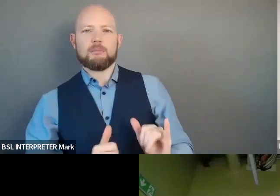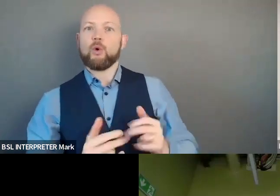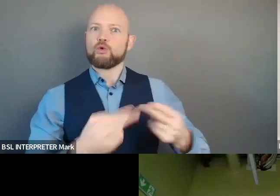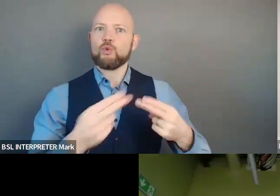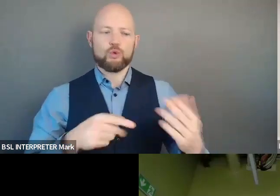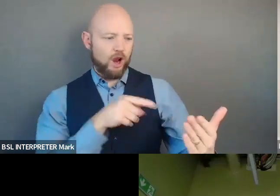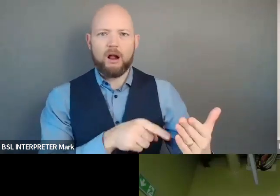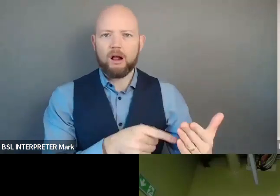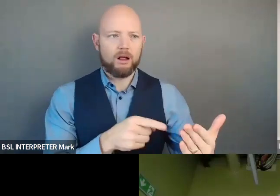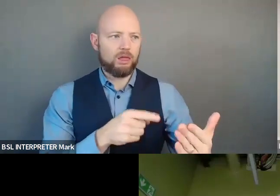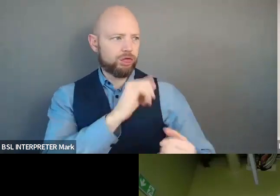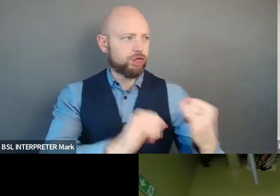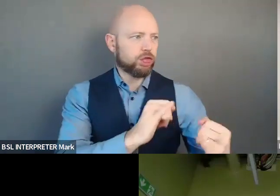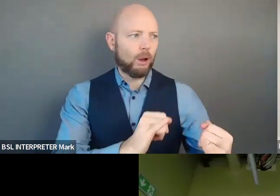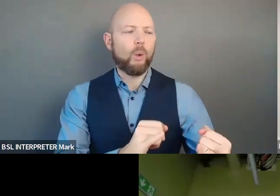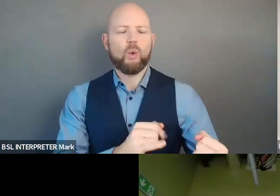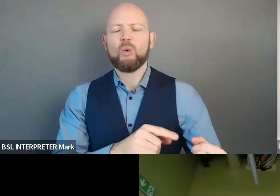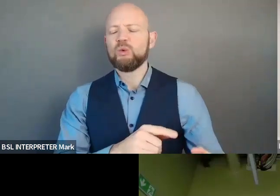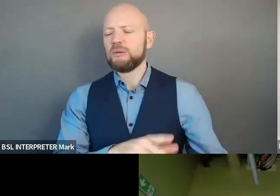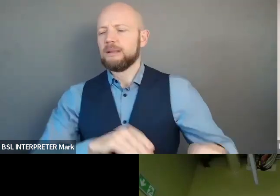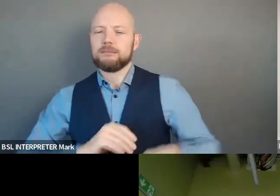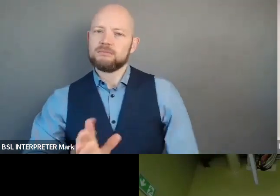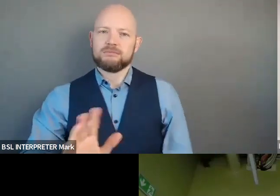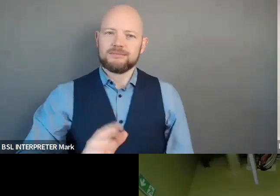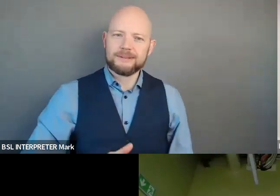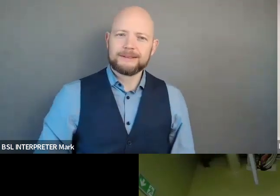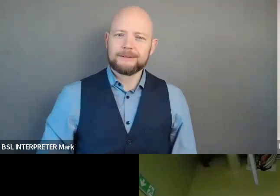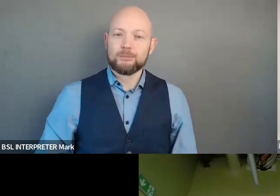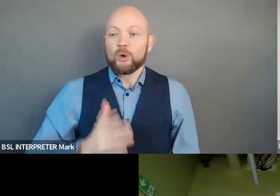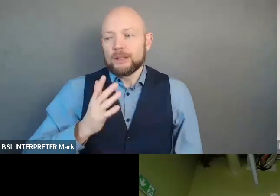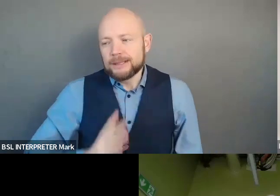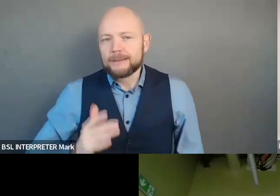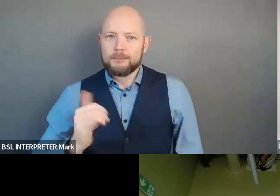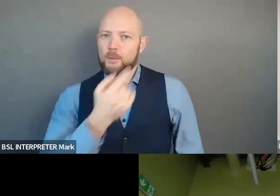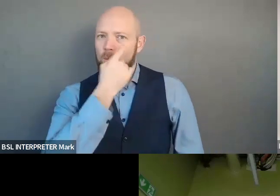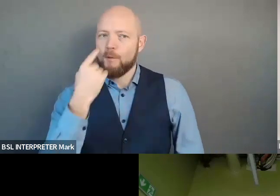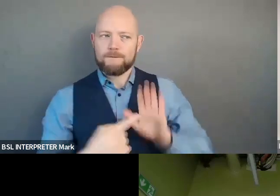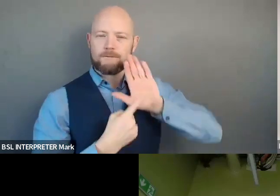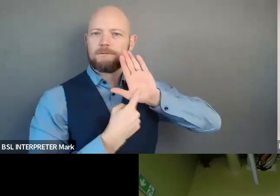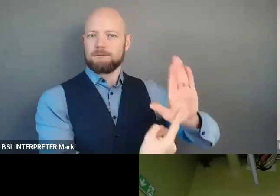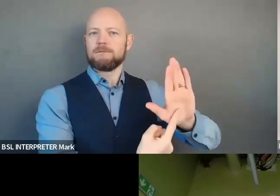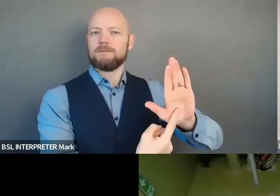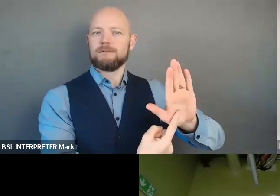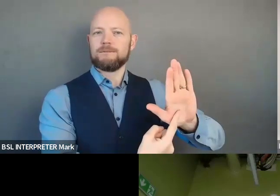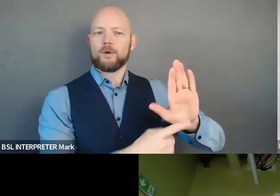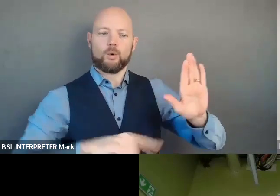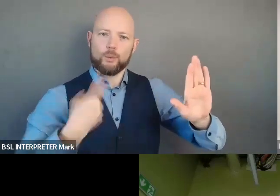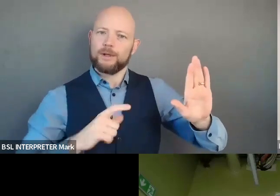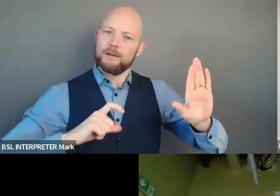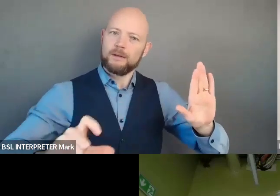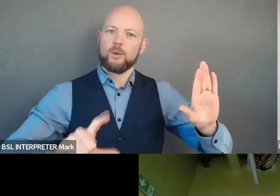does science, but it does mean that one needs to make the case, which is why the evidence of EDICa and others